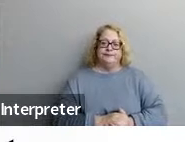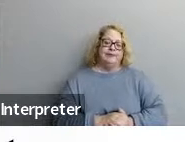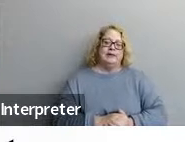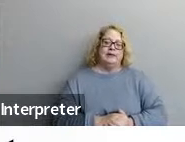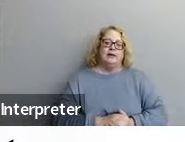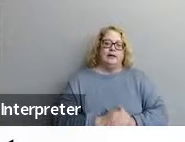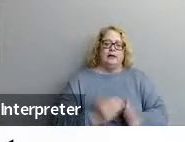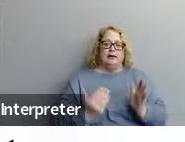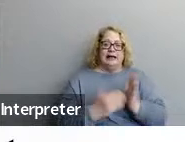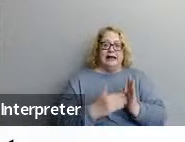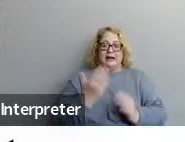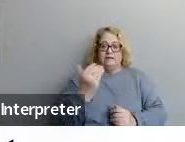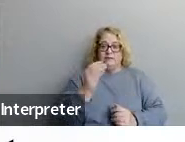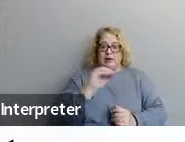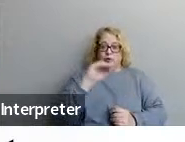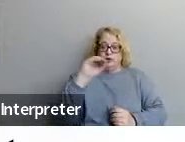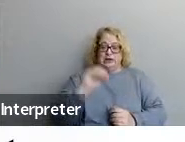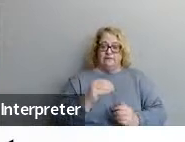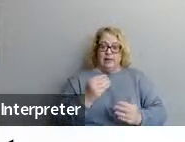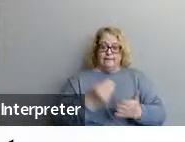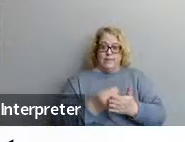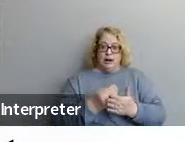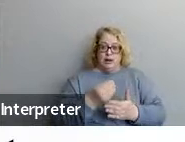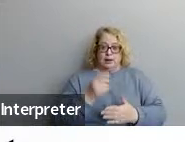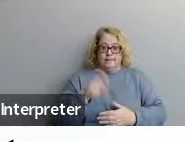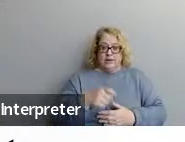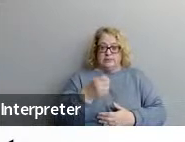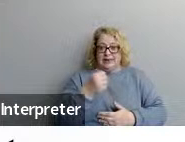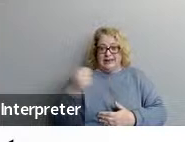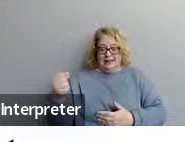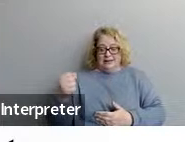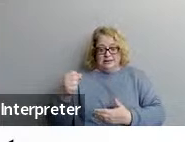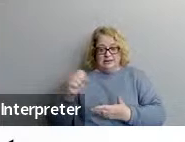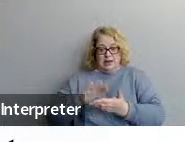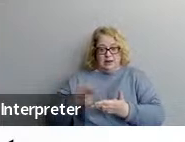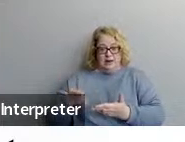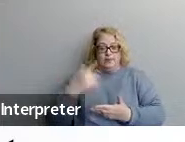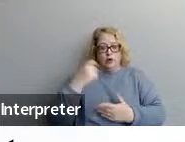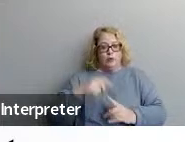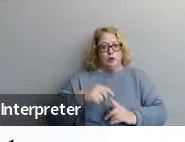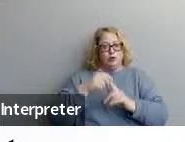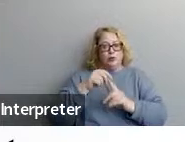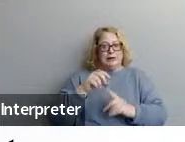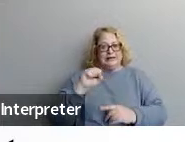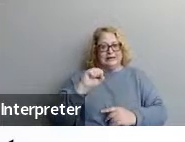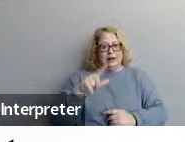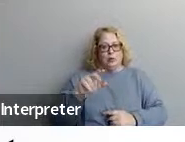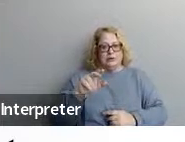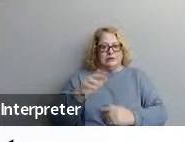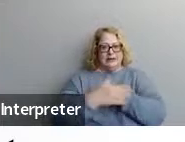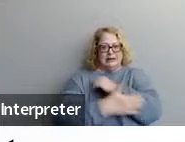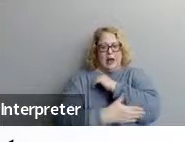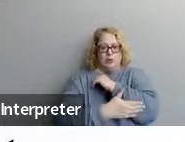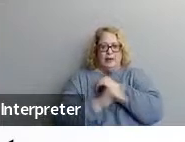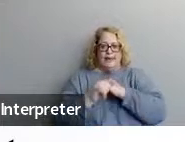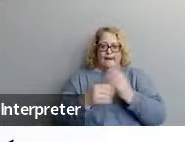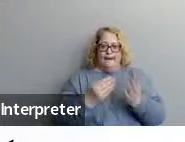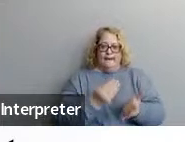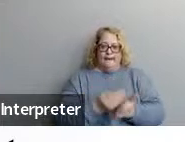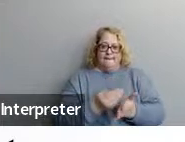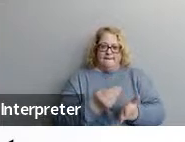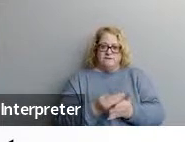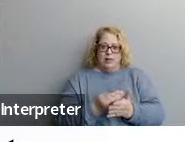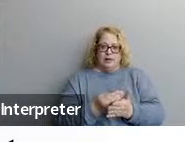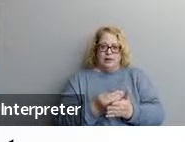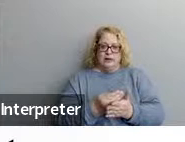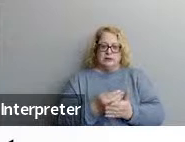Again, 15% of those funds must be set aside, and because we are unique in St. Louis County, those funds are allocated